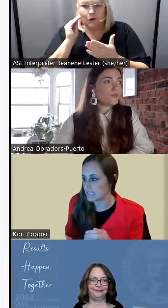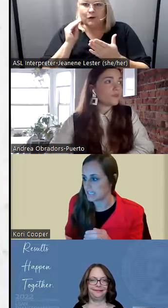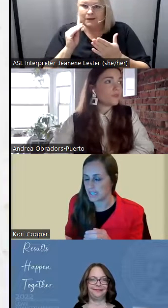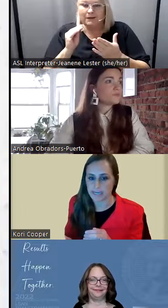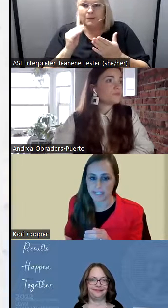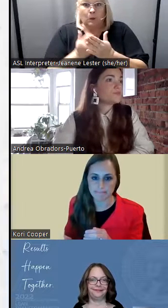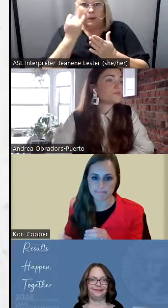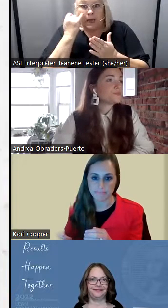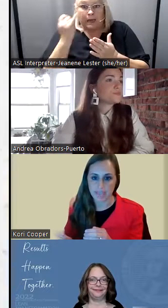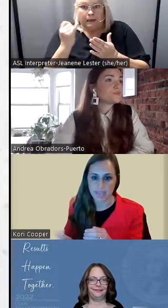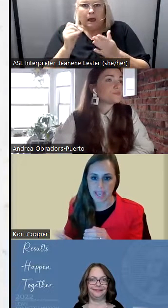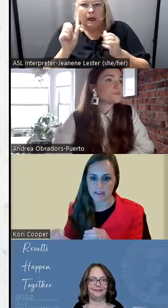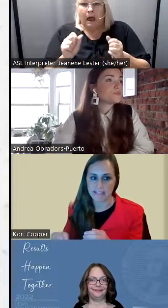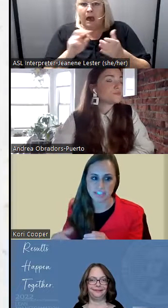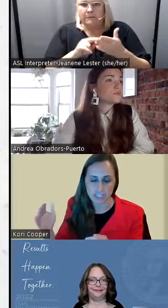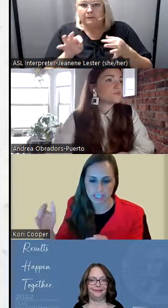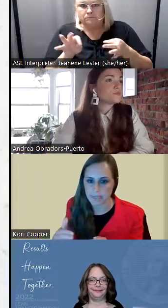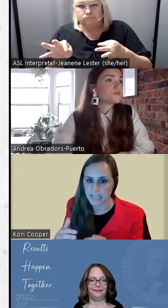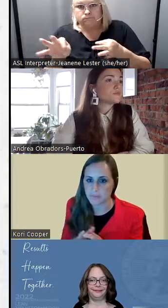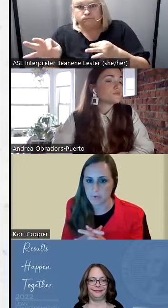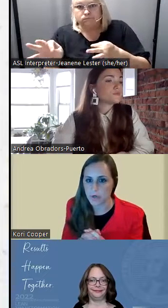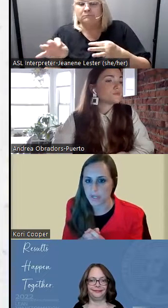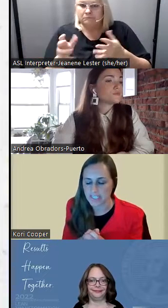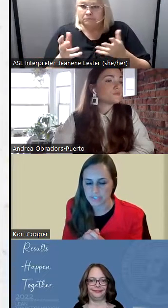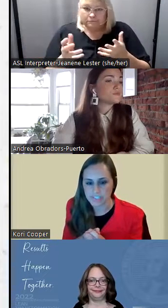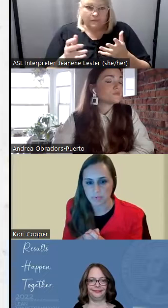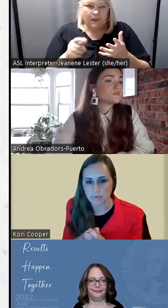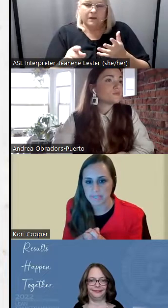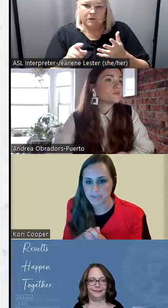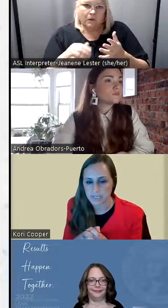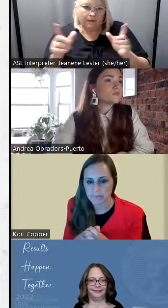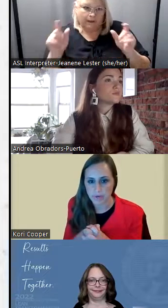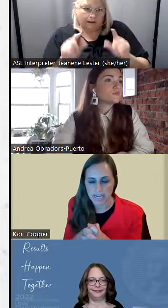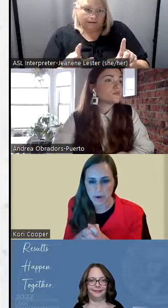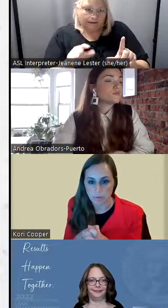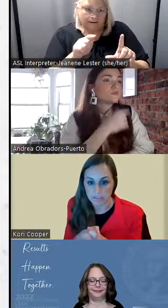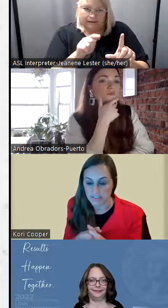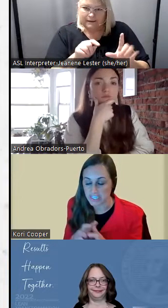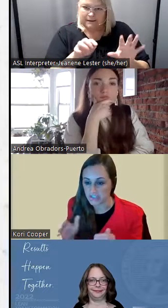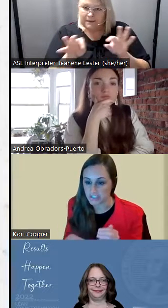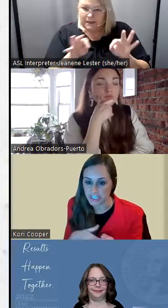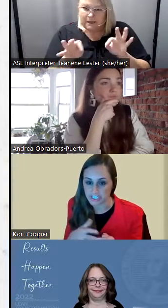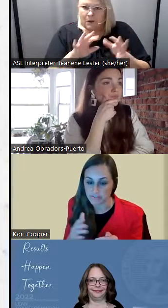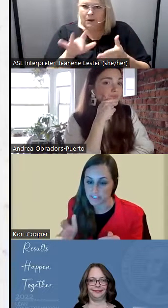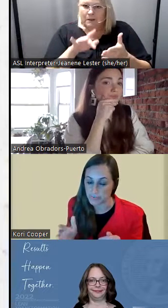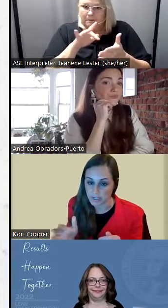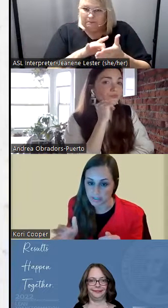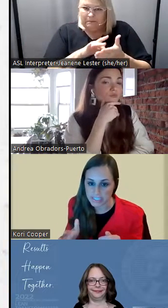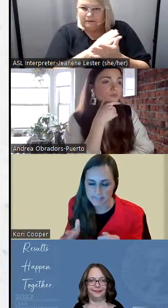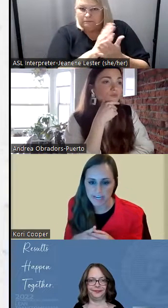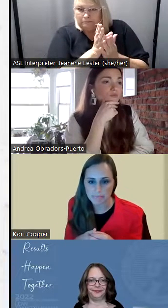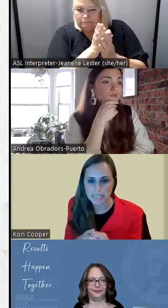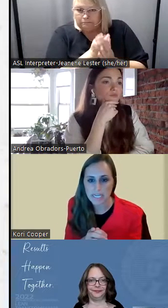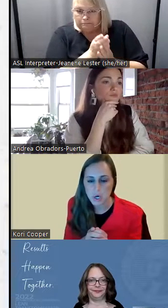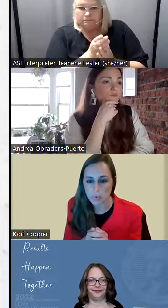slide. And this just explains where we're going next. So as I said, we're in midstream. So right now we're building out the technical changes for phase 1 in our